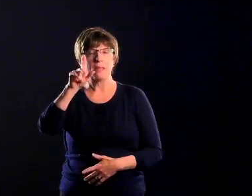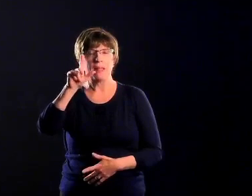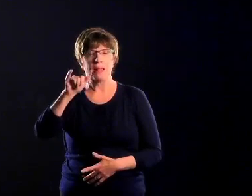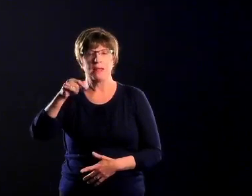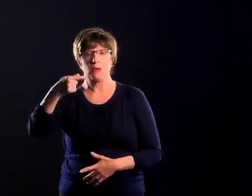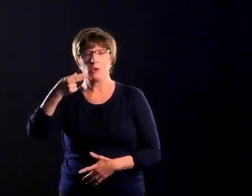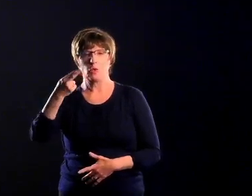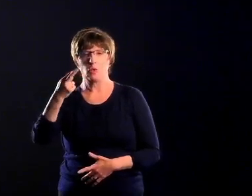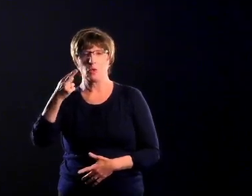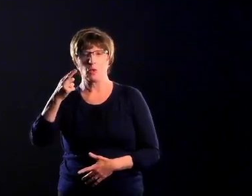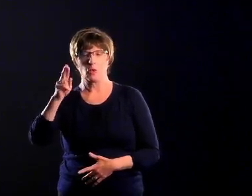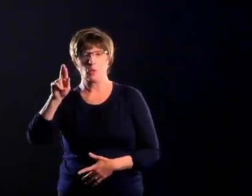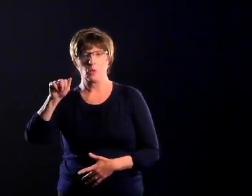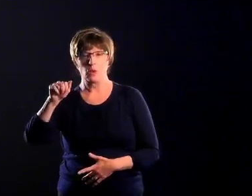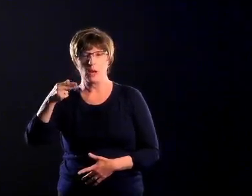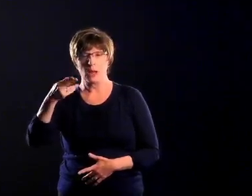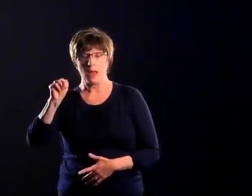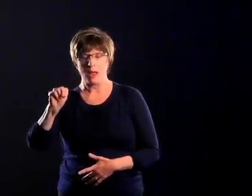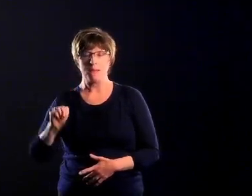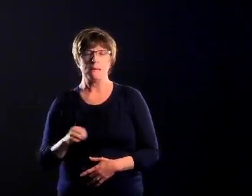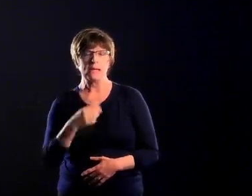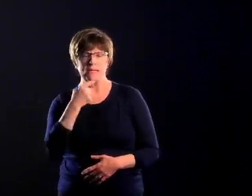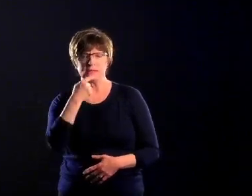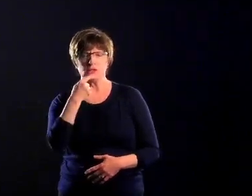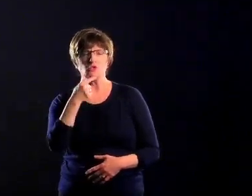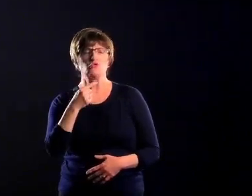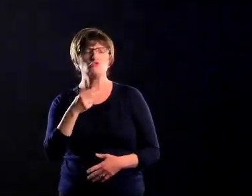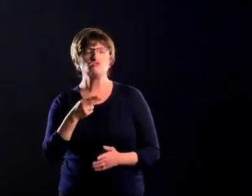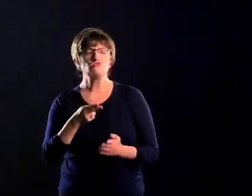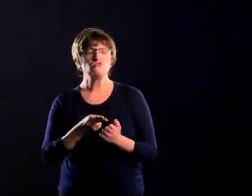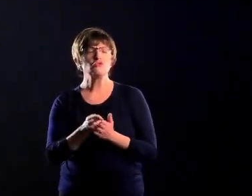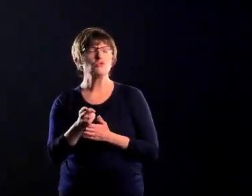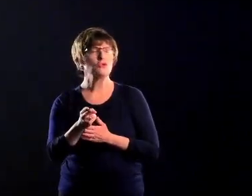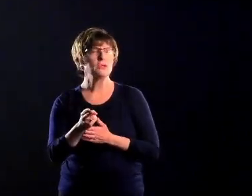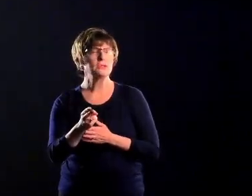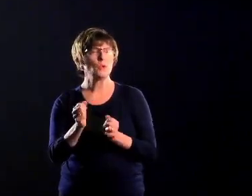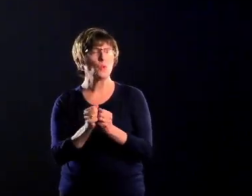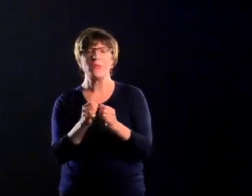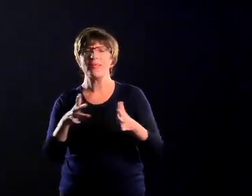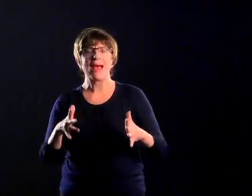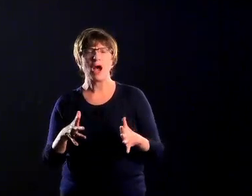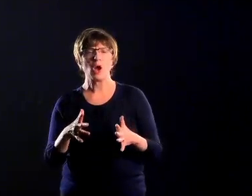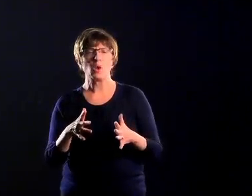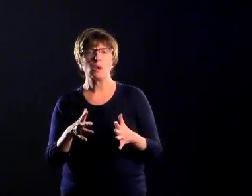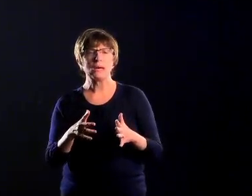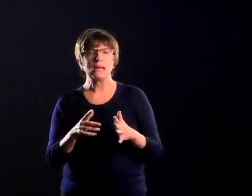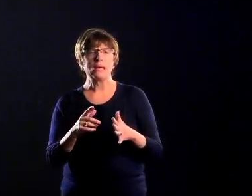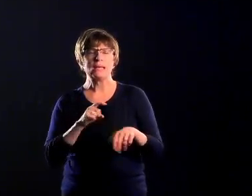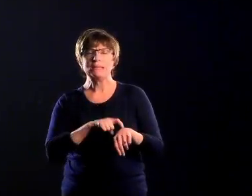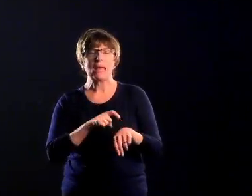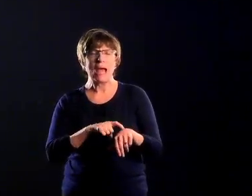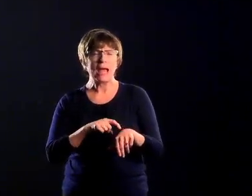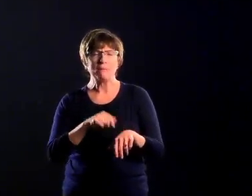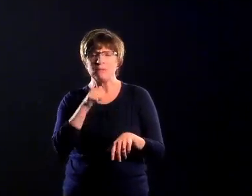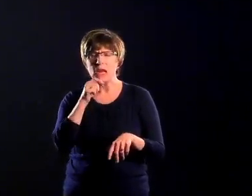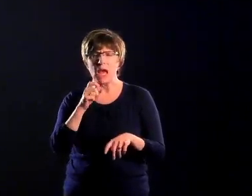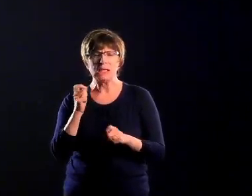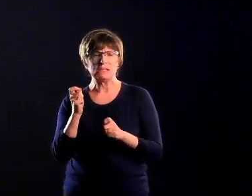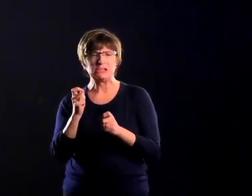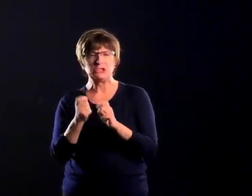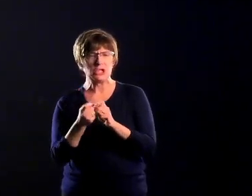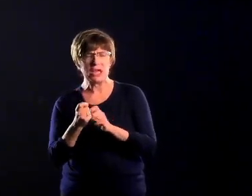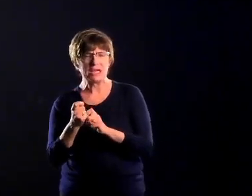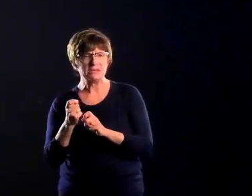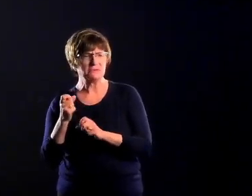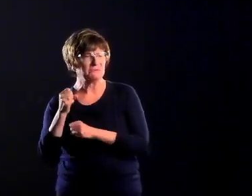powerful statement where he said, "Truth is timeless. Truth does not change from one age to another, from one people